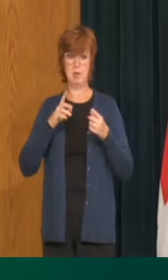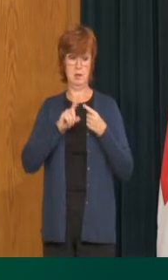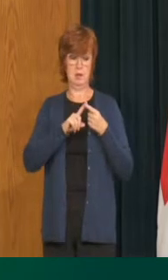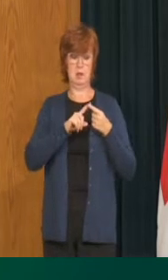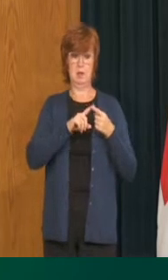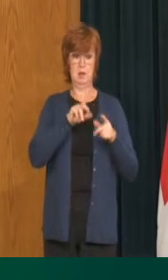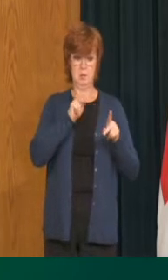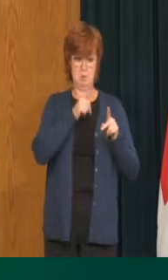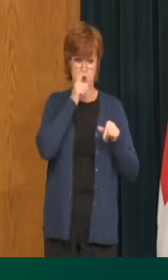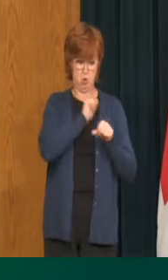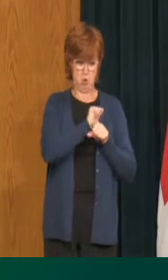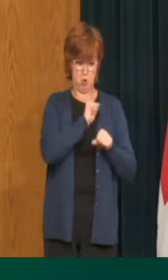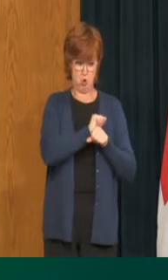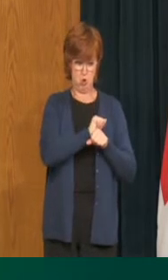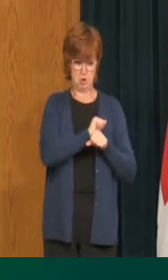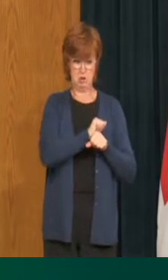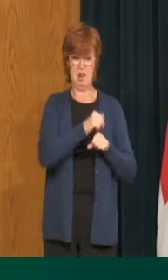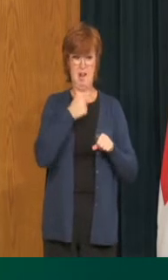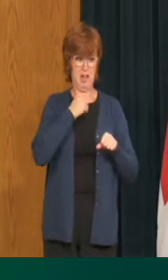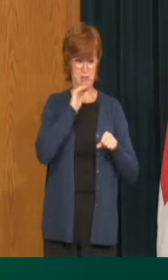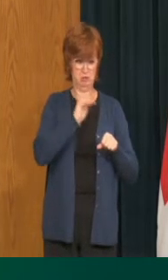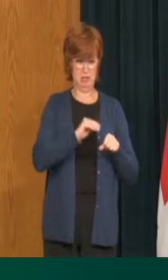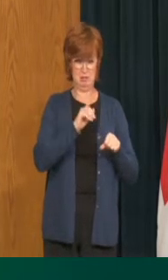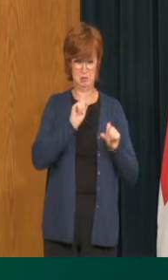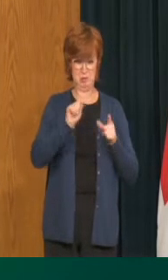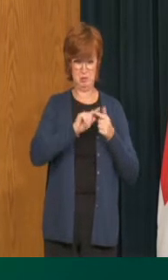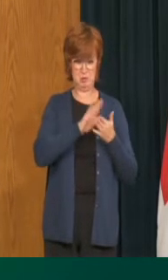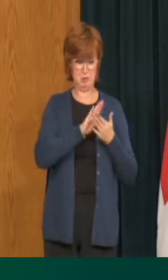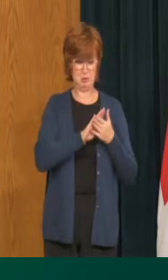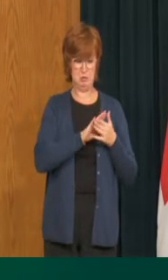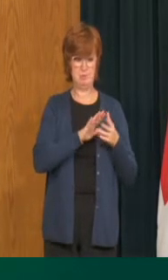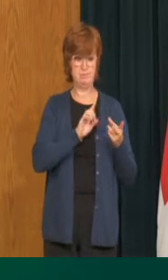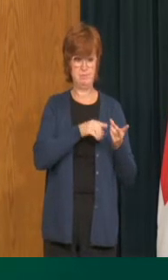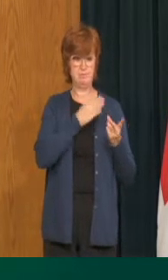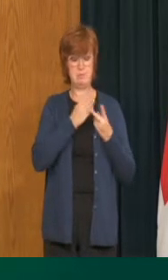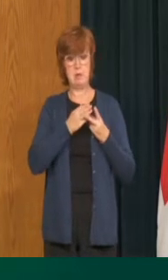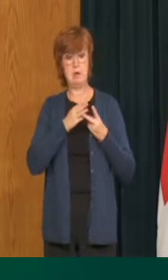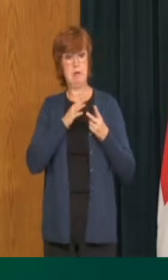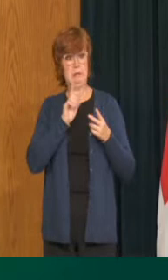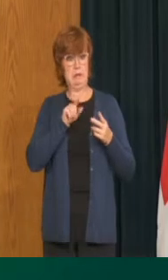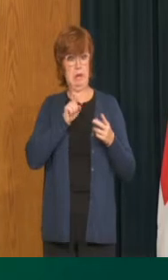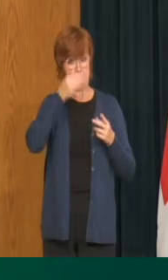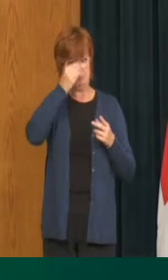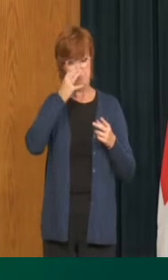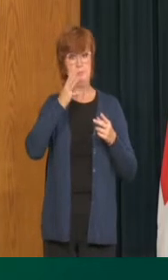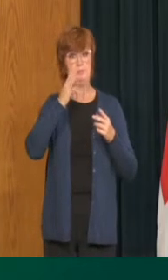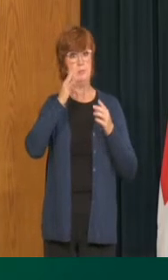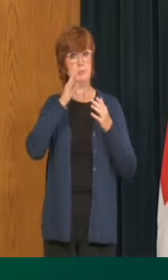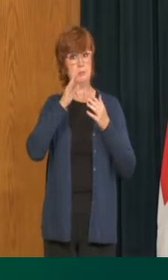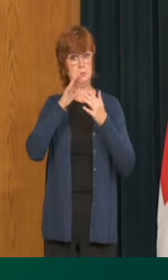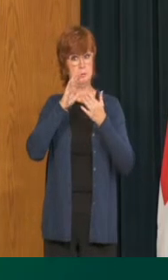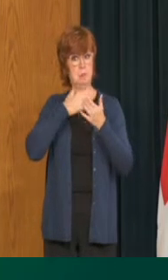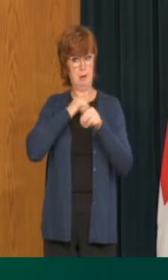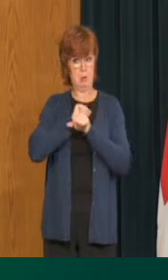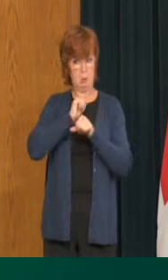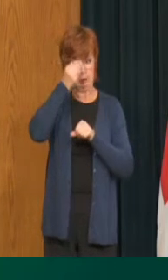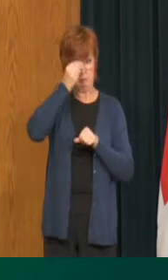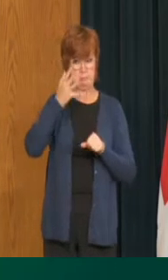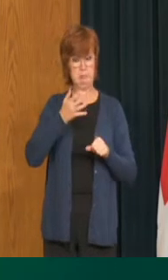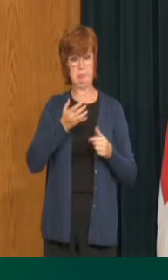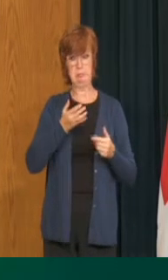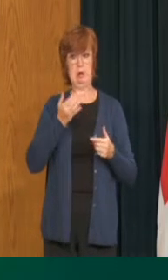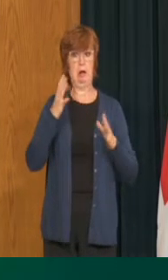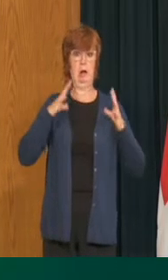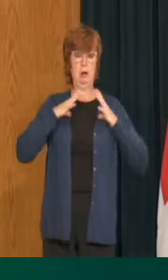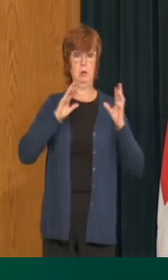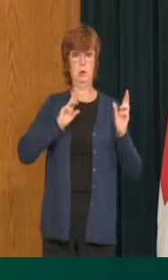employees, and as parents of children in school, and also as staff who work in schools, because it's just something that we just need to be aware